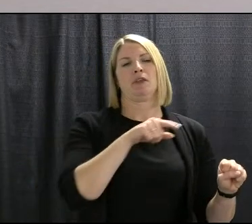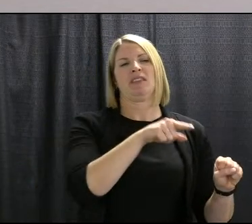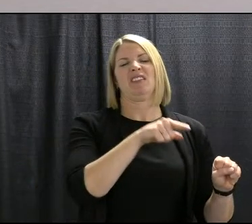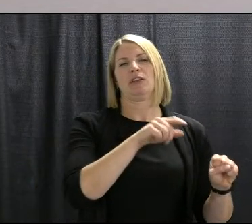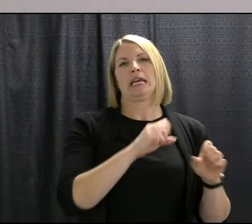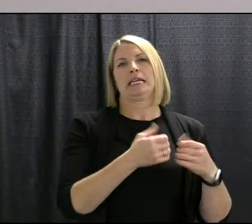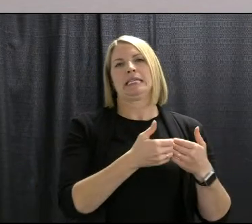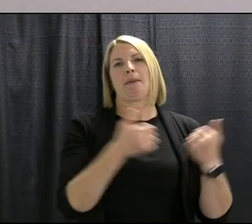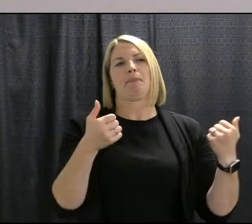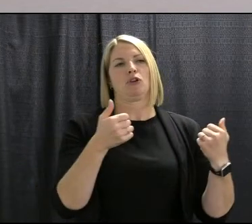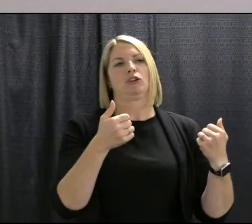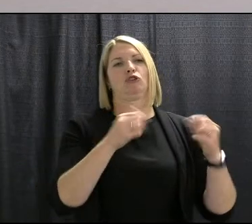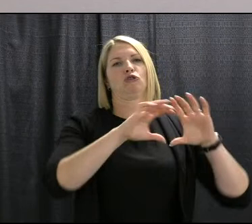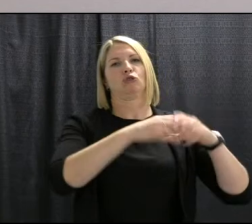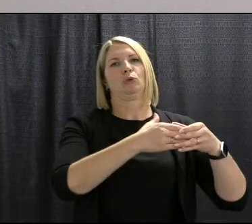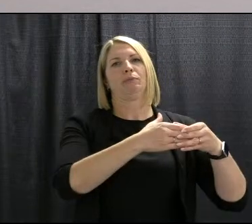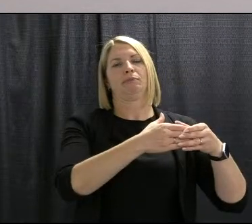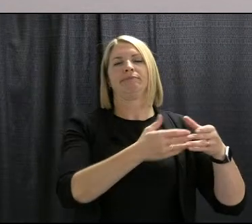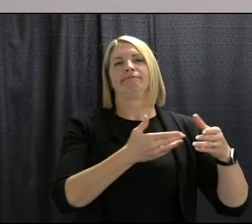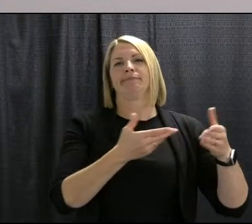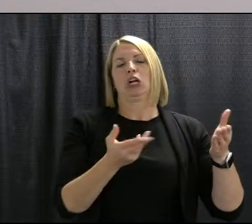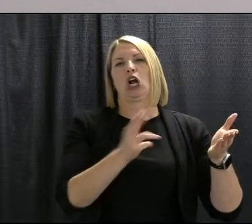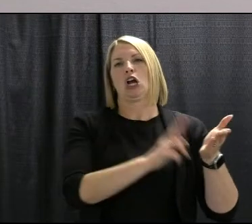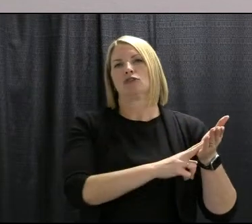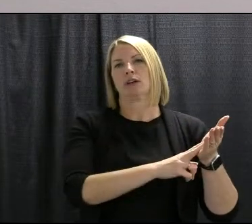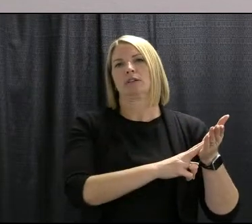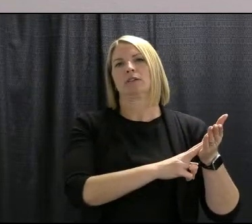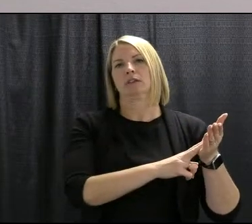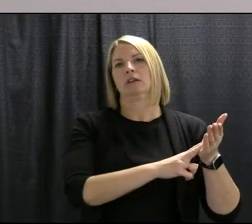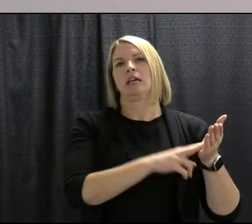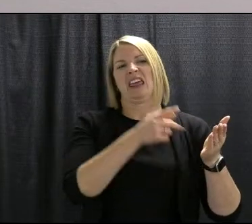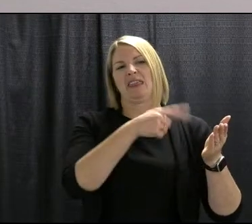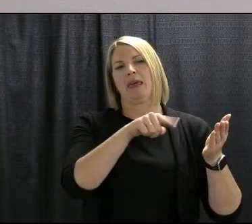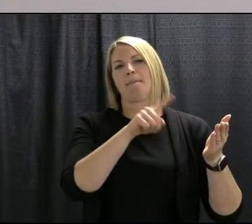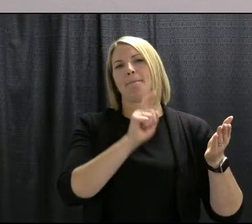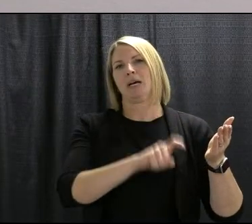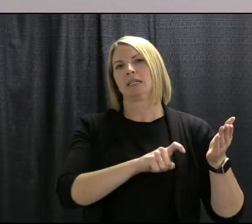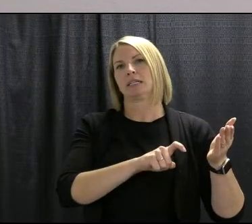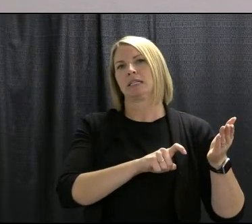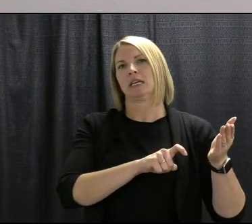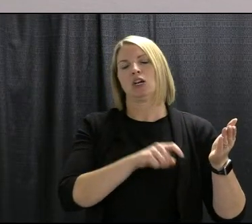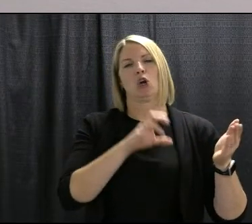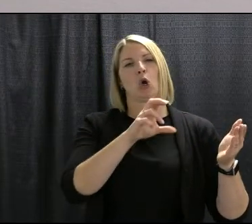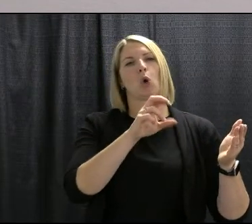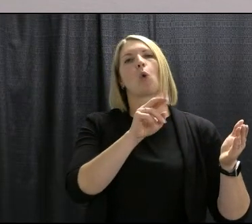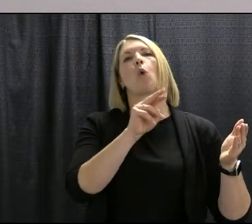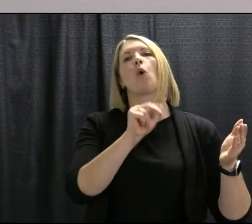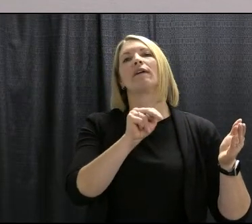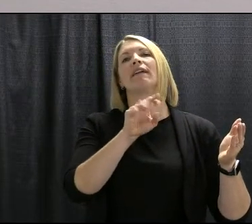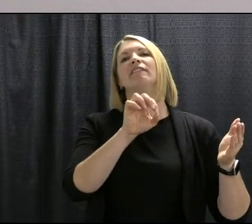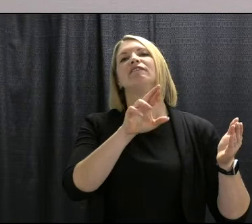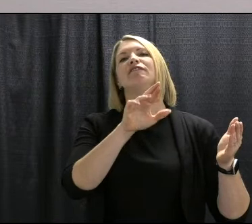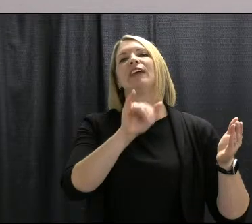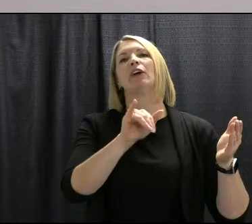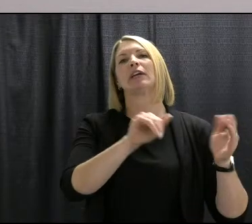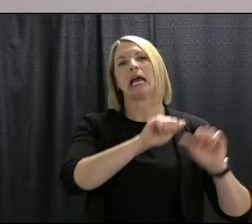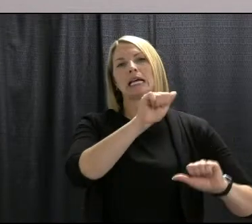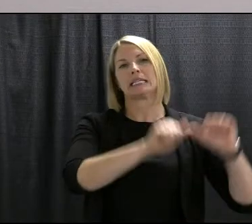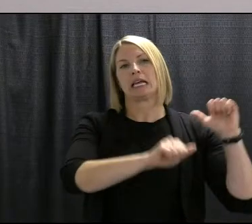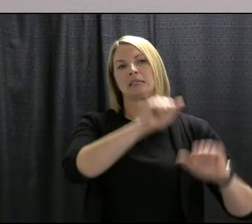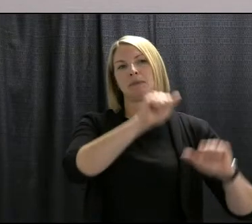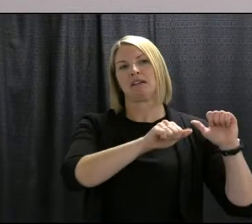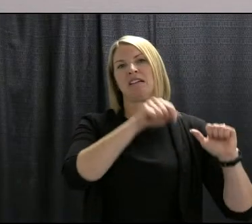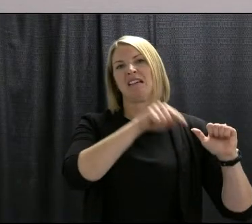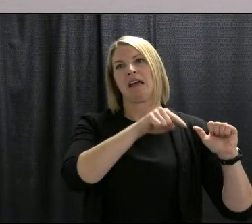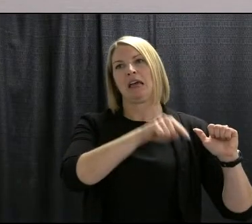we have to have a contract with Corn Ferry to allow us to add that forth. And that'll be 100, so by April 1st, 100% of